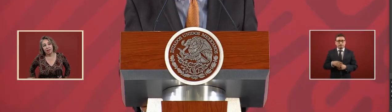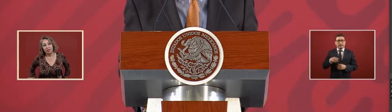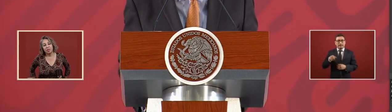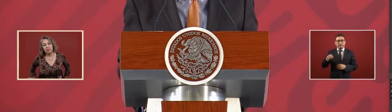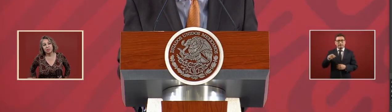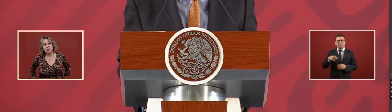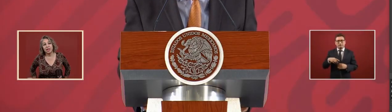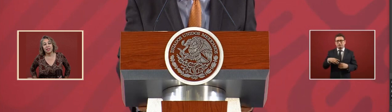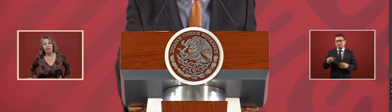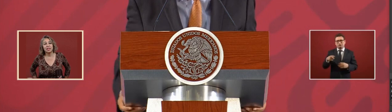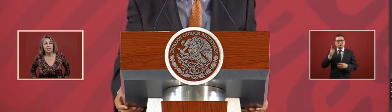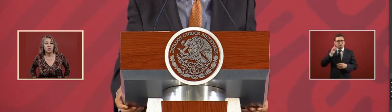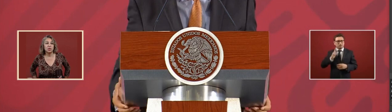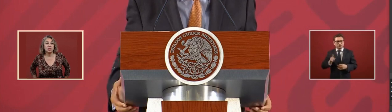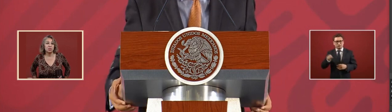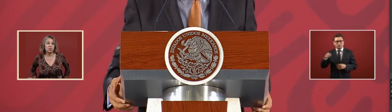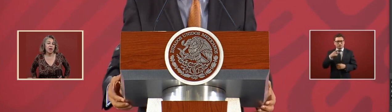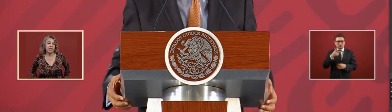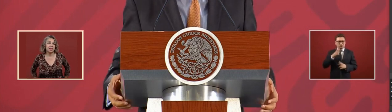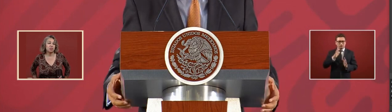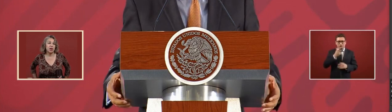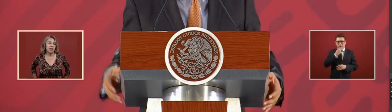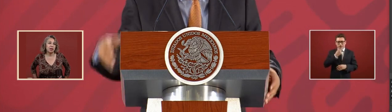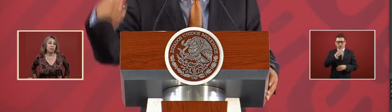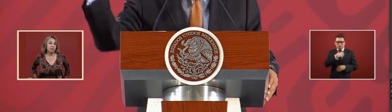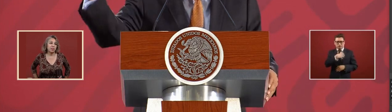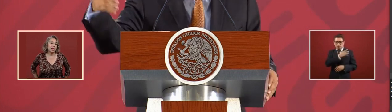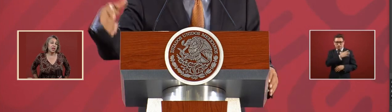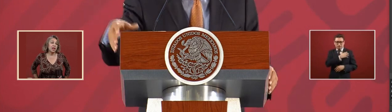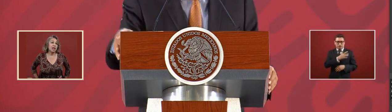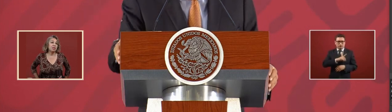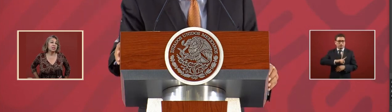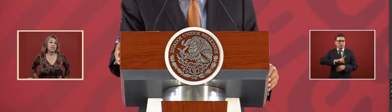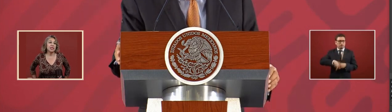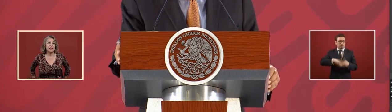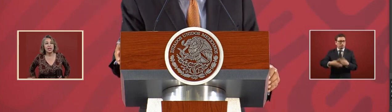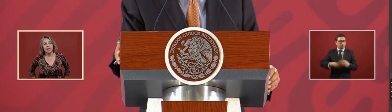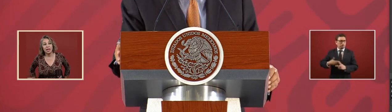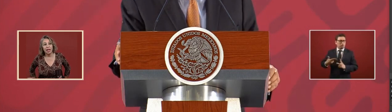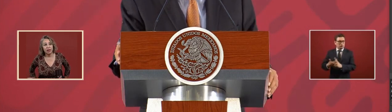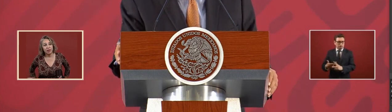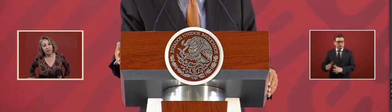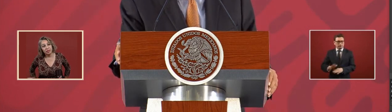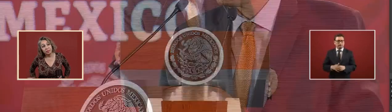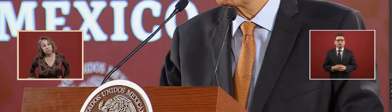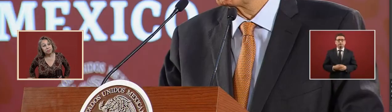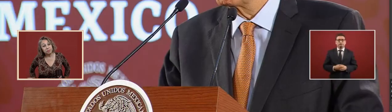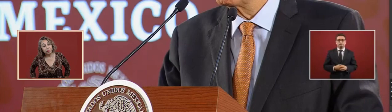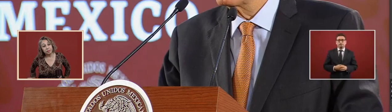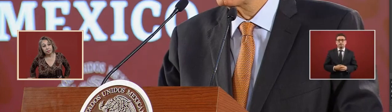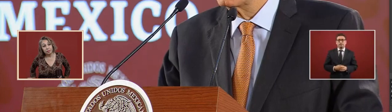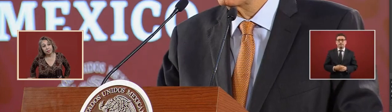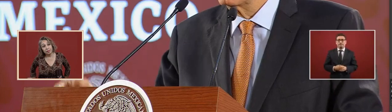Zacatecano, no was from Zacatecas general, he was I guess running and he was assassinated later